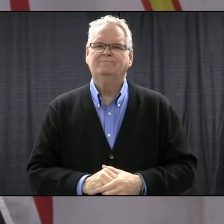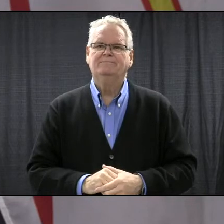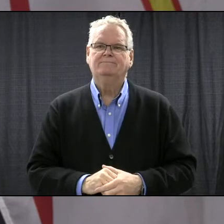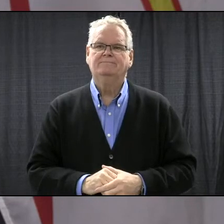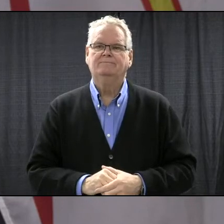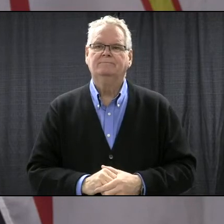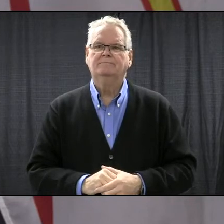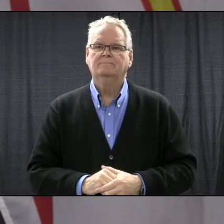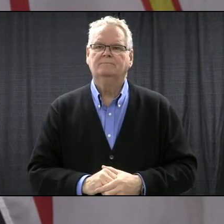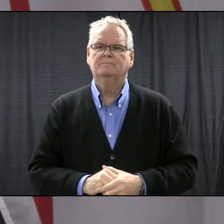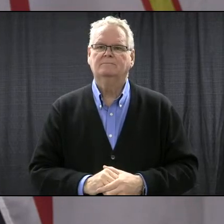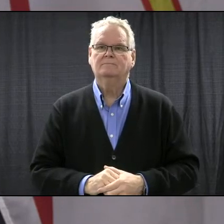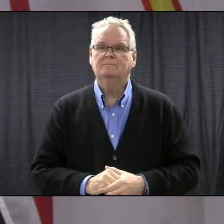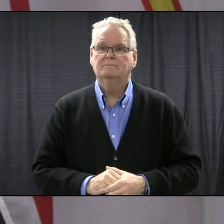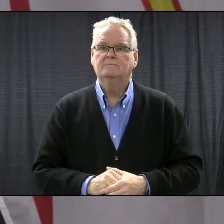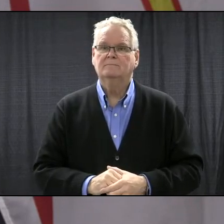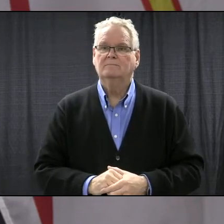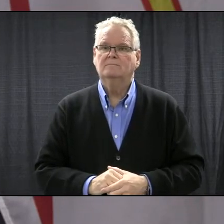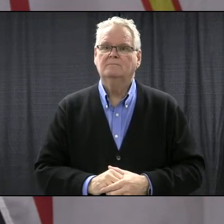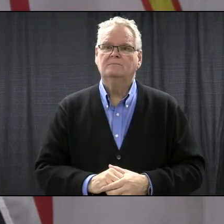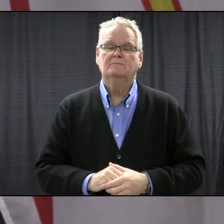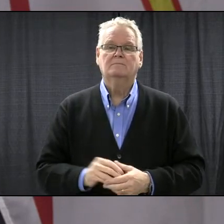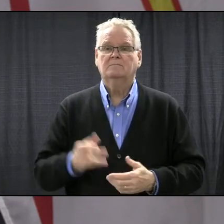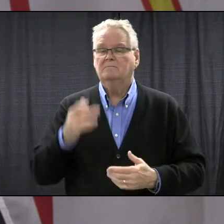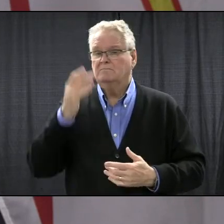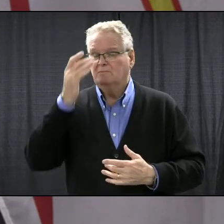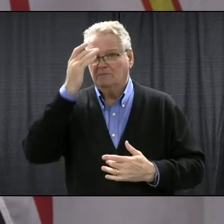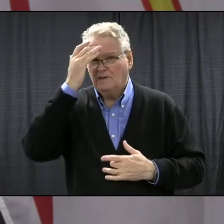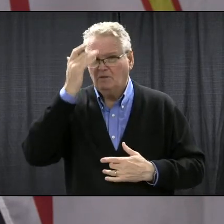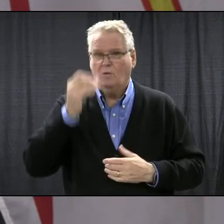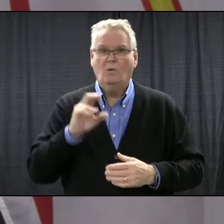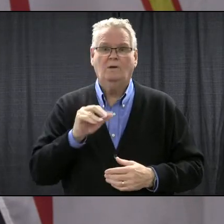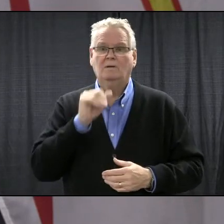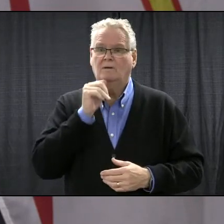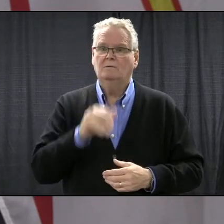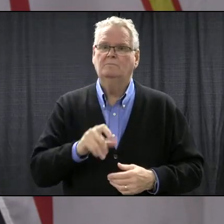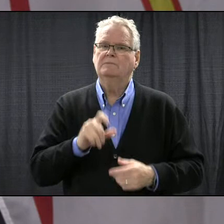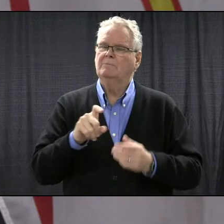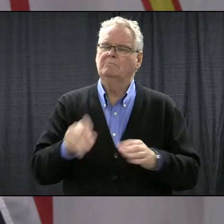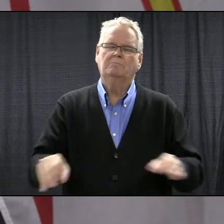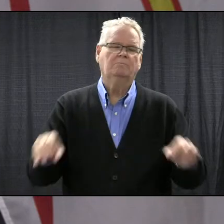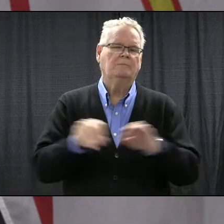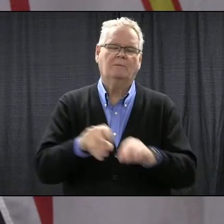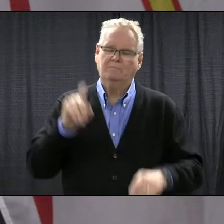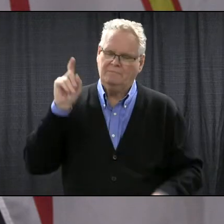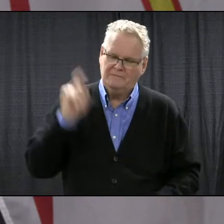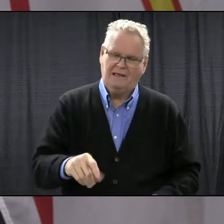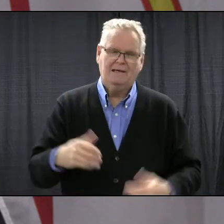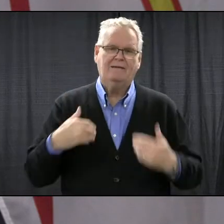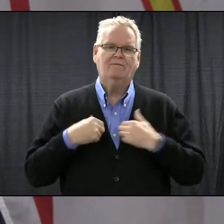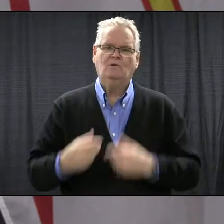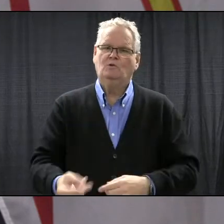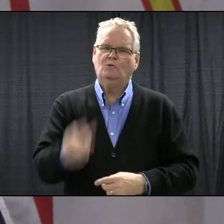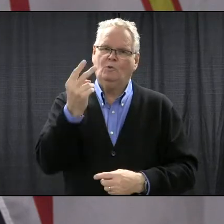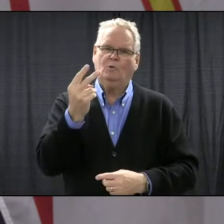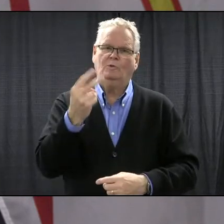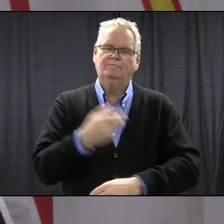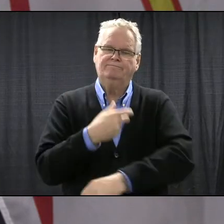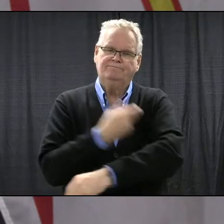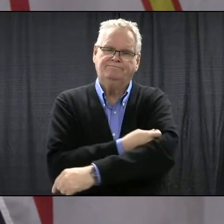reducing spread. So we need to make sure that people get vaccinated with 2 doses of the vaccine.